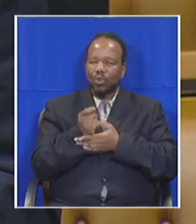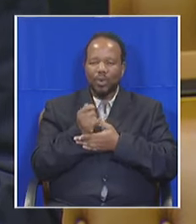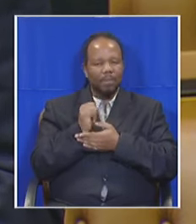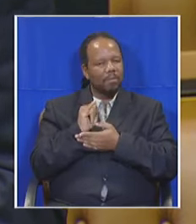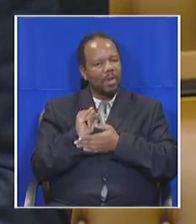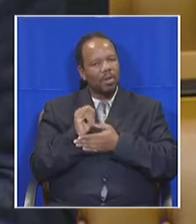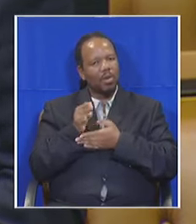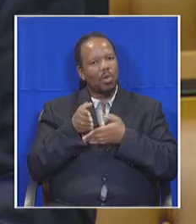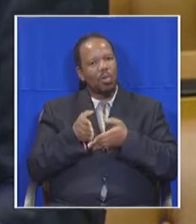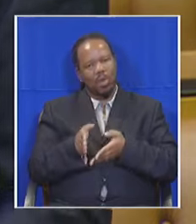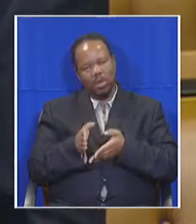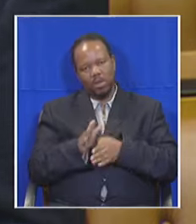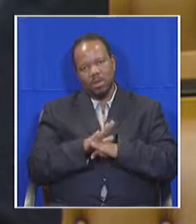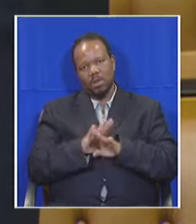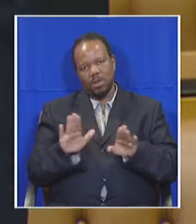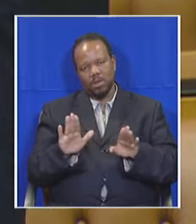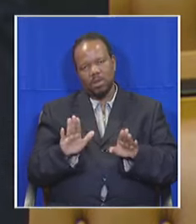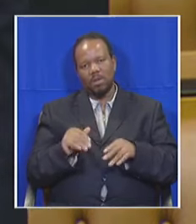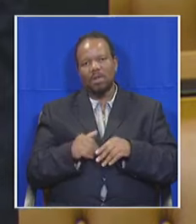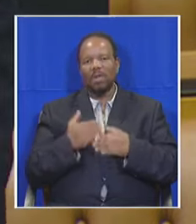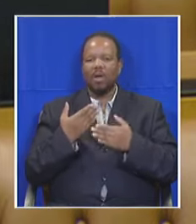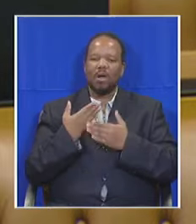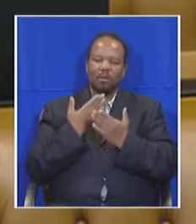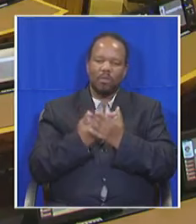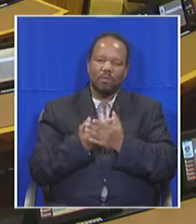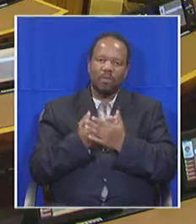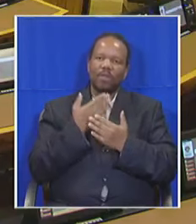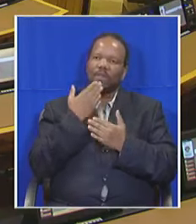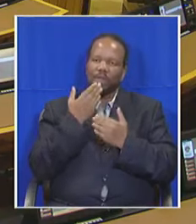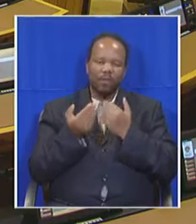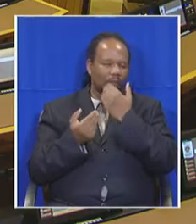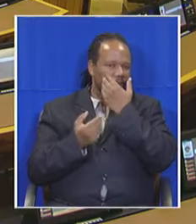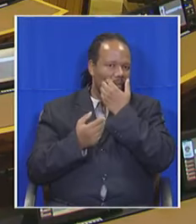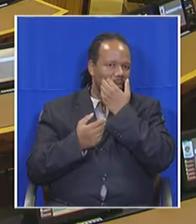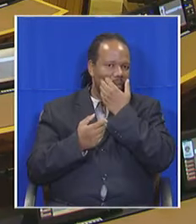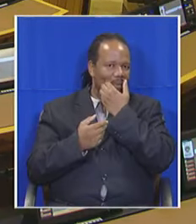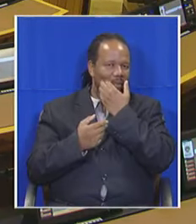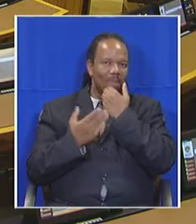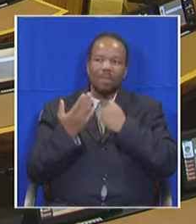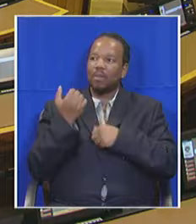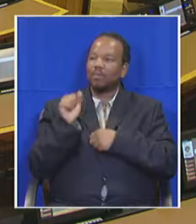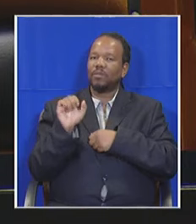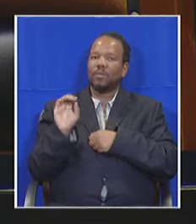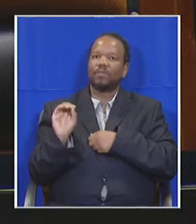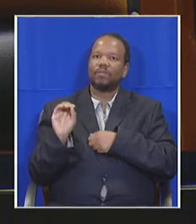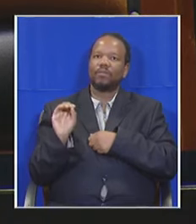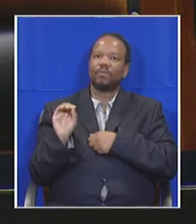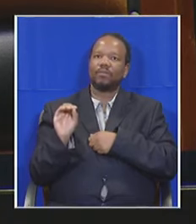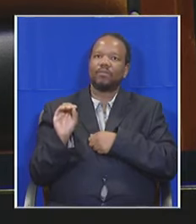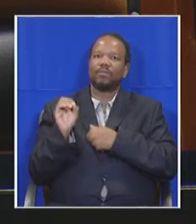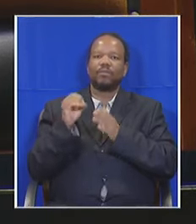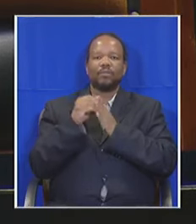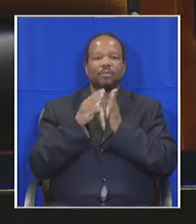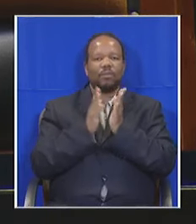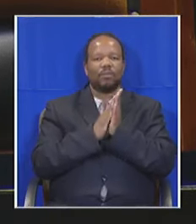or degrading treatment or punishment. I so move. Thank you. Is there an objection to the motion? No